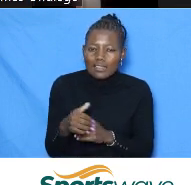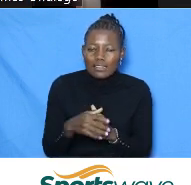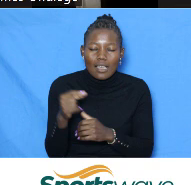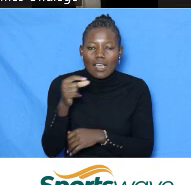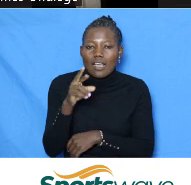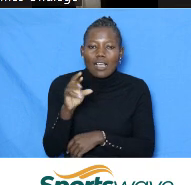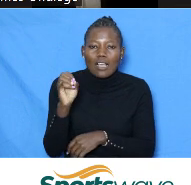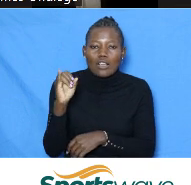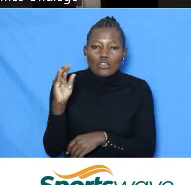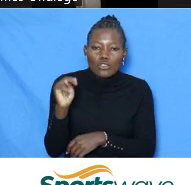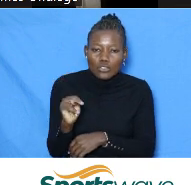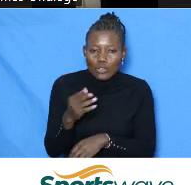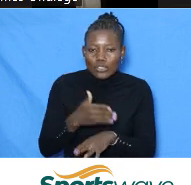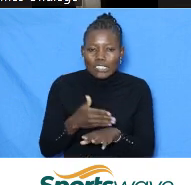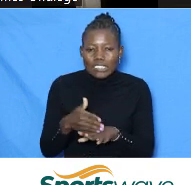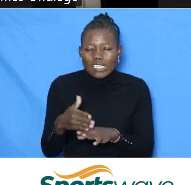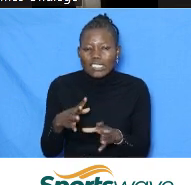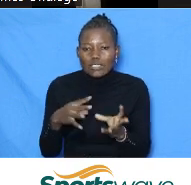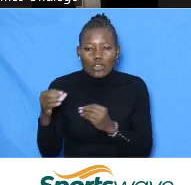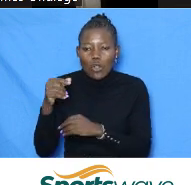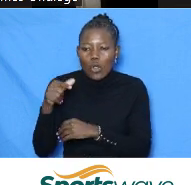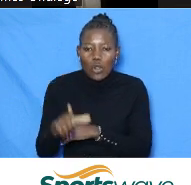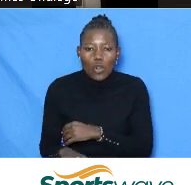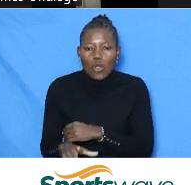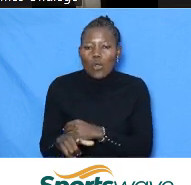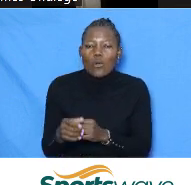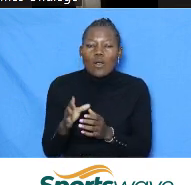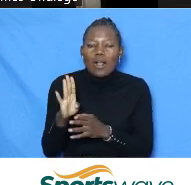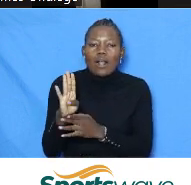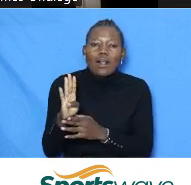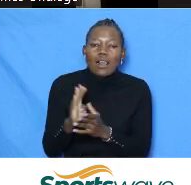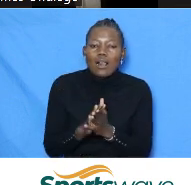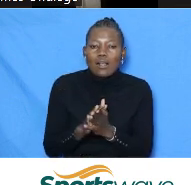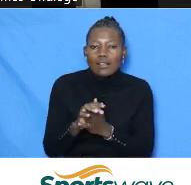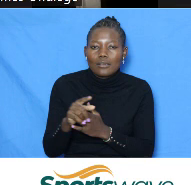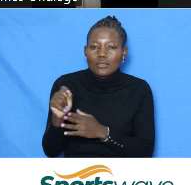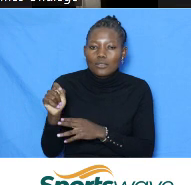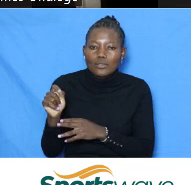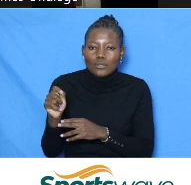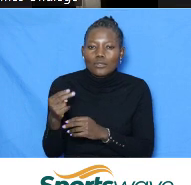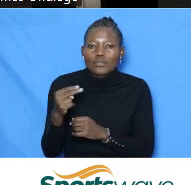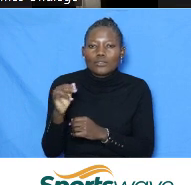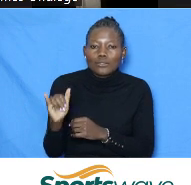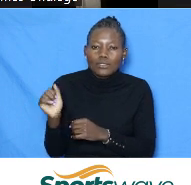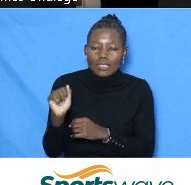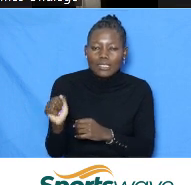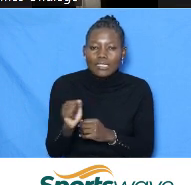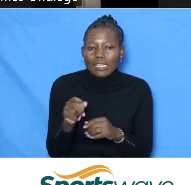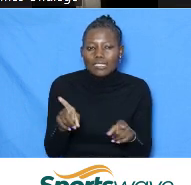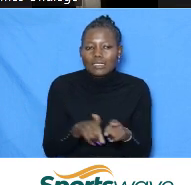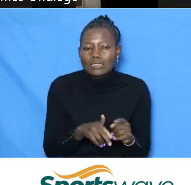groin injury. We go down lower, you get to the thighs, you can get hamstring injuries, pulled hamstring,